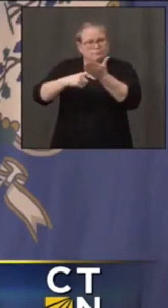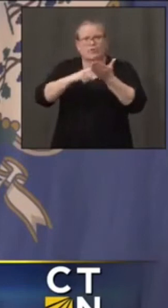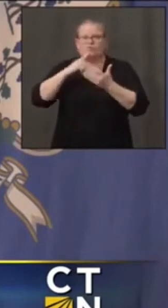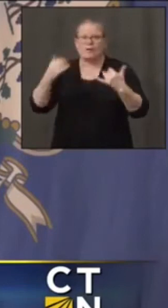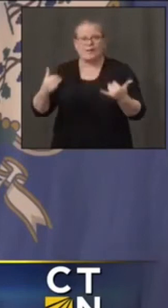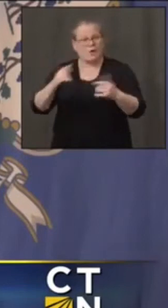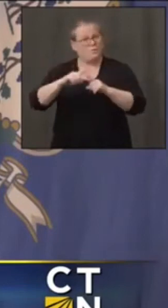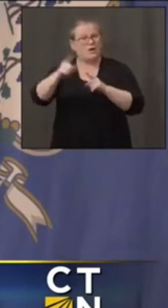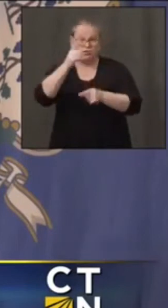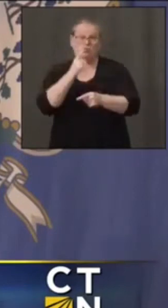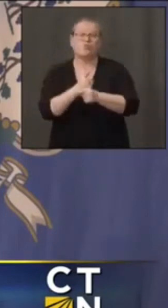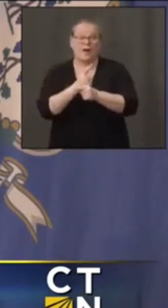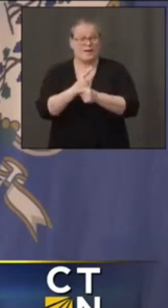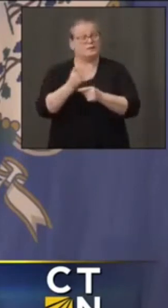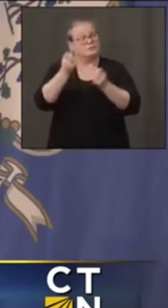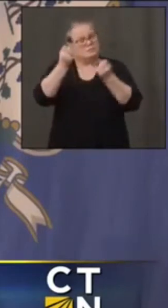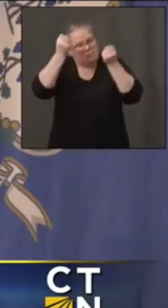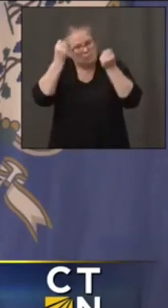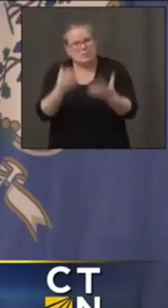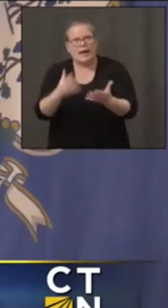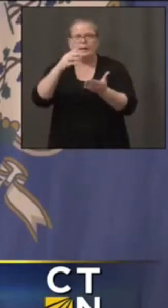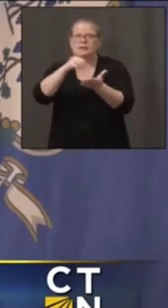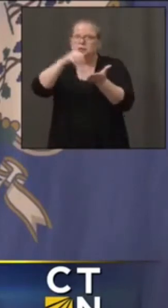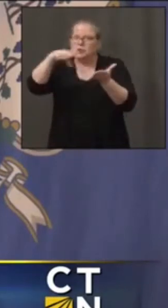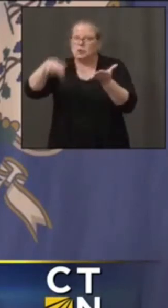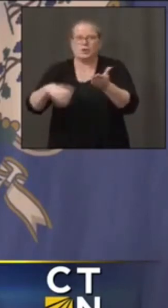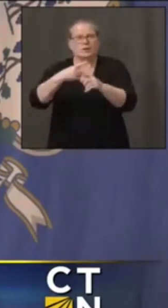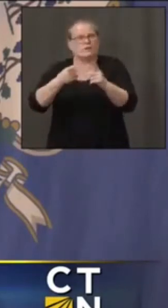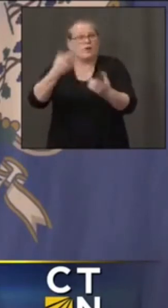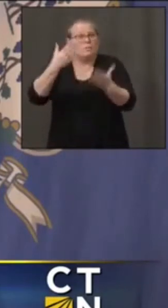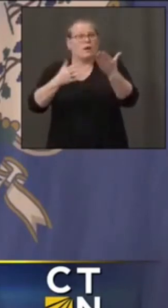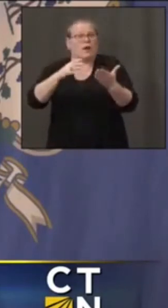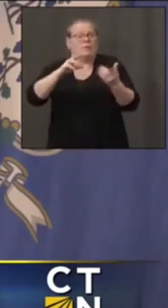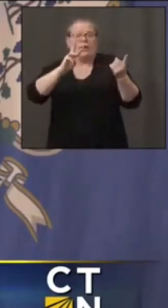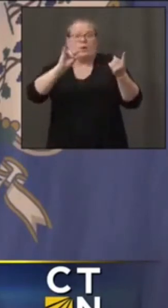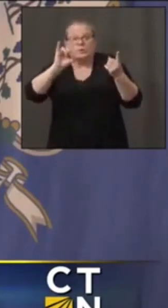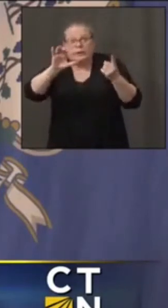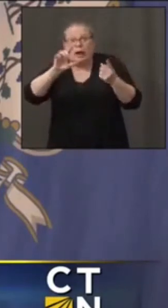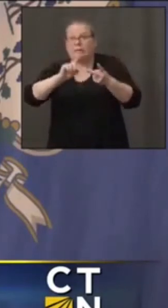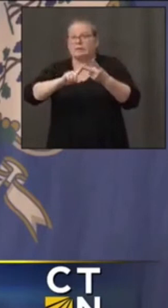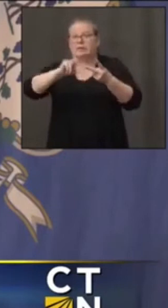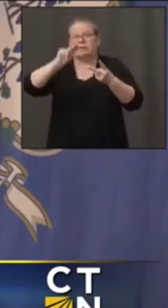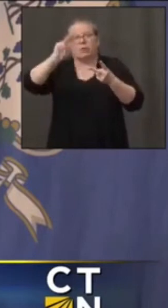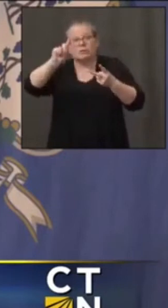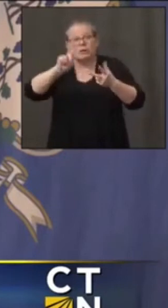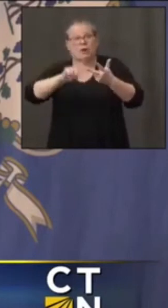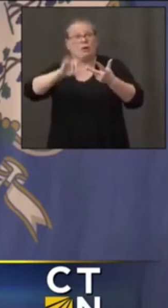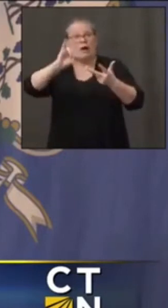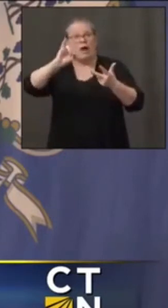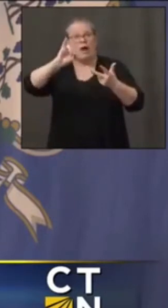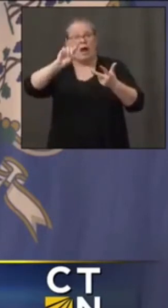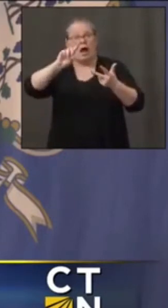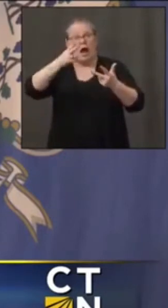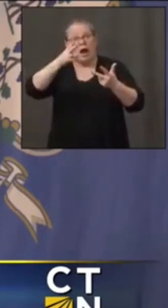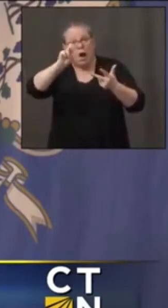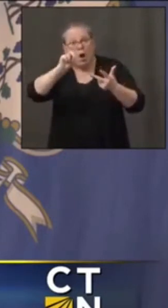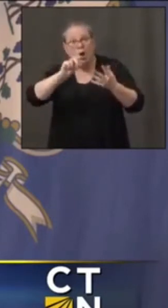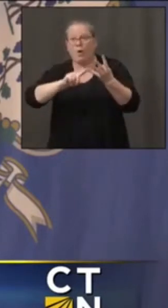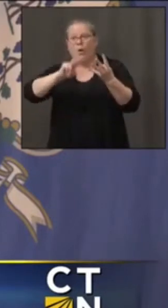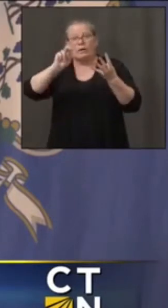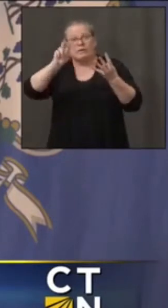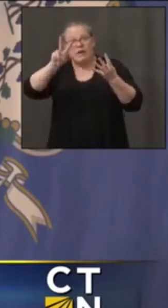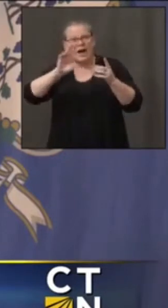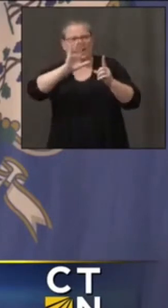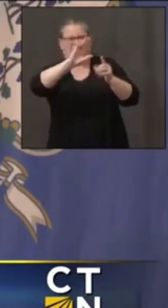them, maybe somebody goes to the University of North Dakota, South Dakota, Wisconsin, Idaho, Nevada. These are all places that have infection rates that